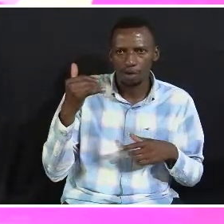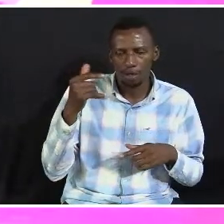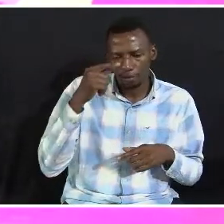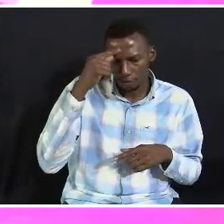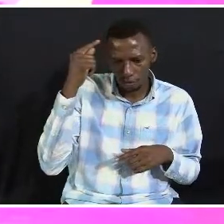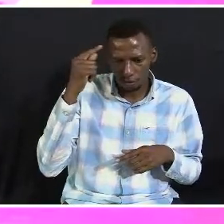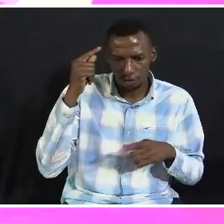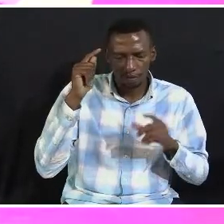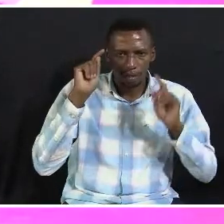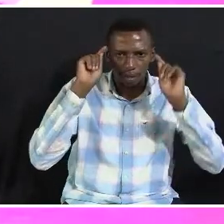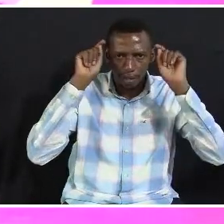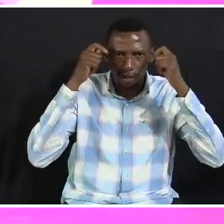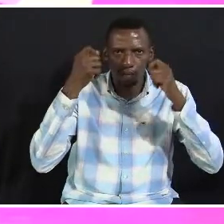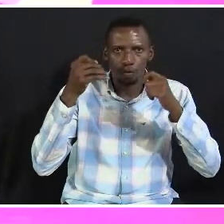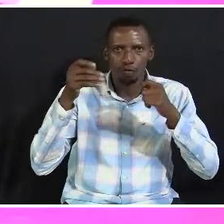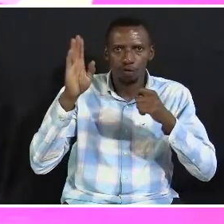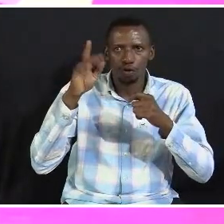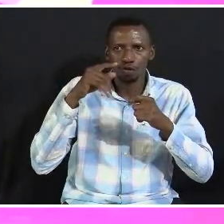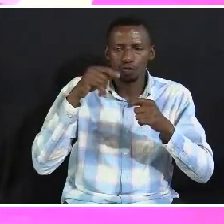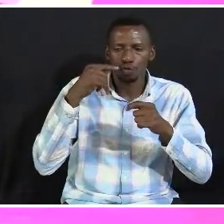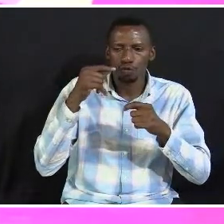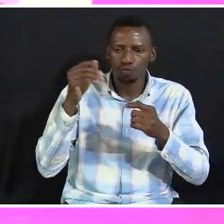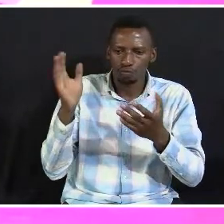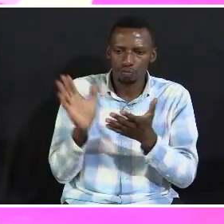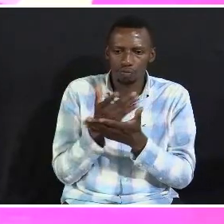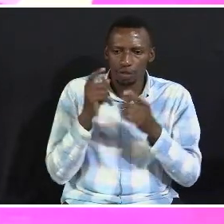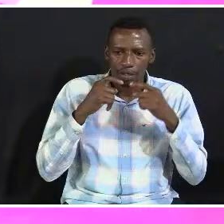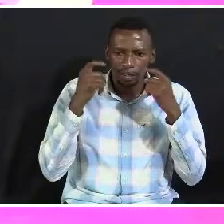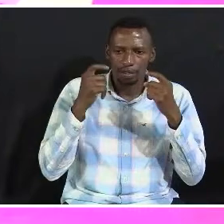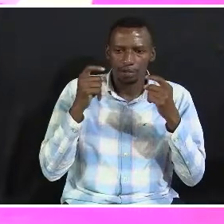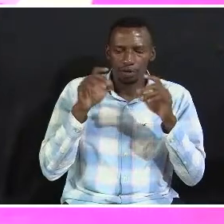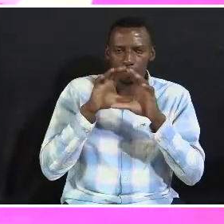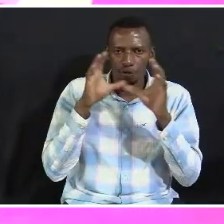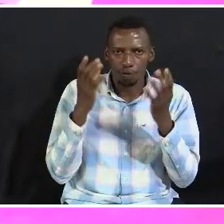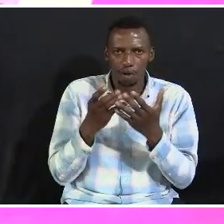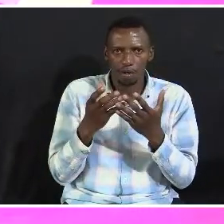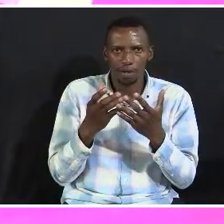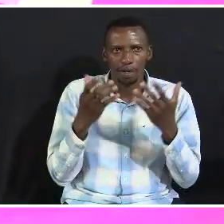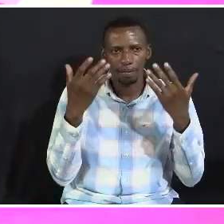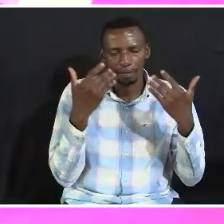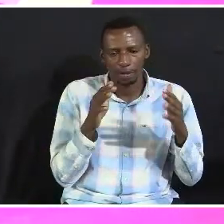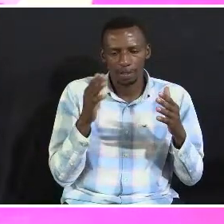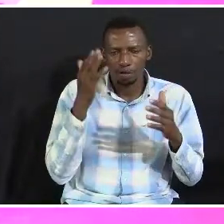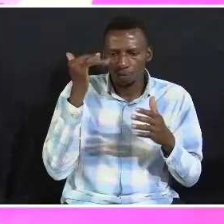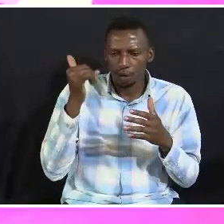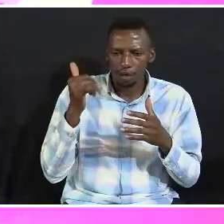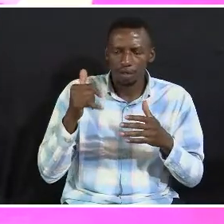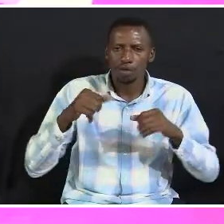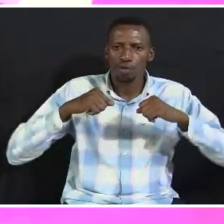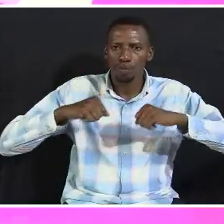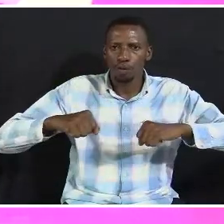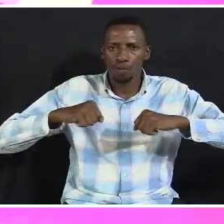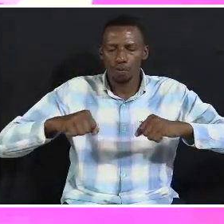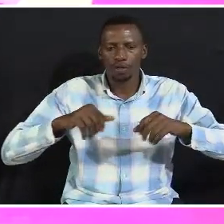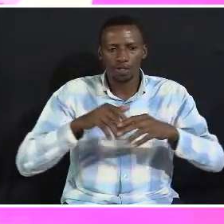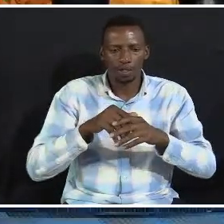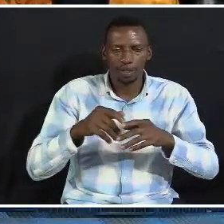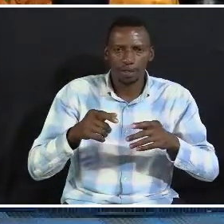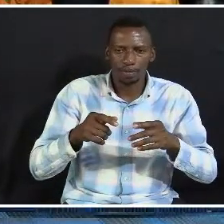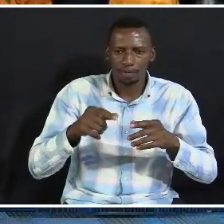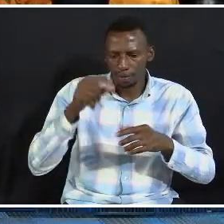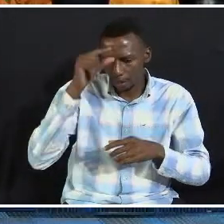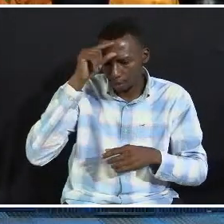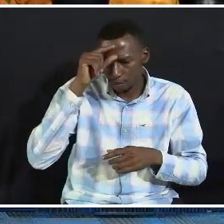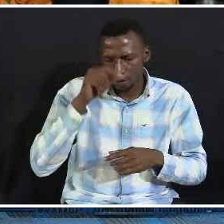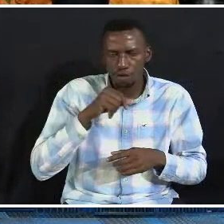away the sin of the world is missing. Why are those who hold the reins of government not able to solve the problem of